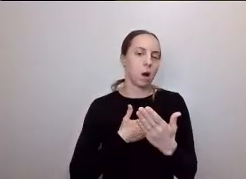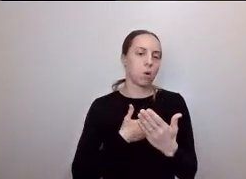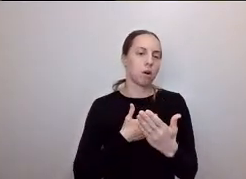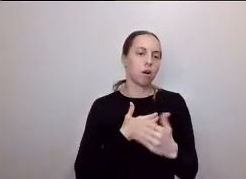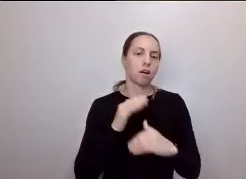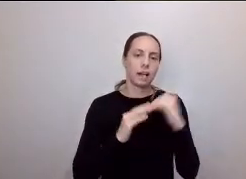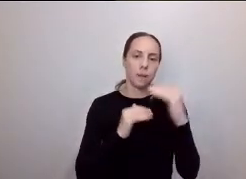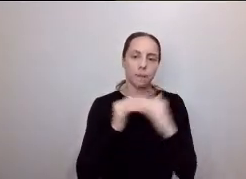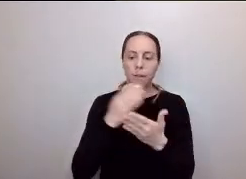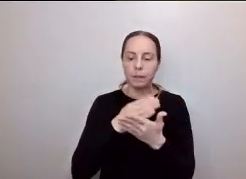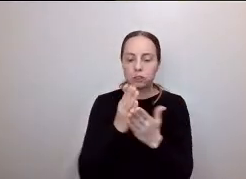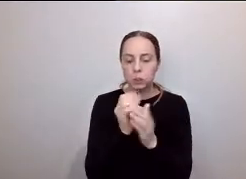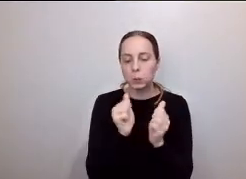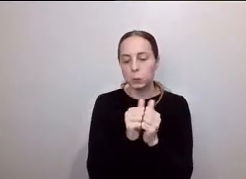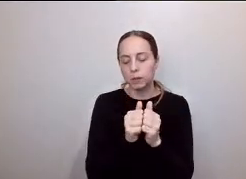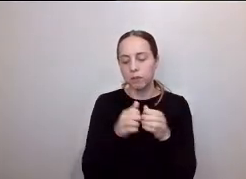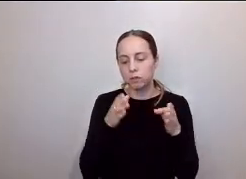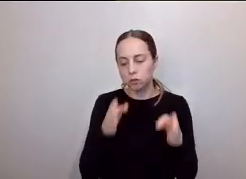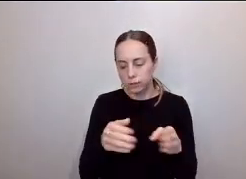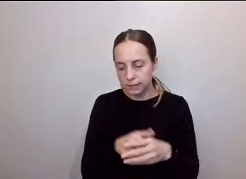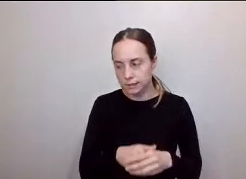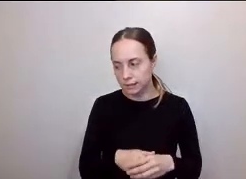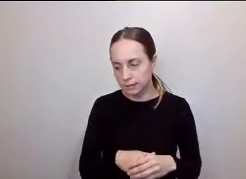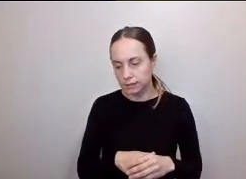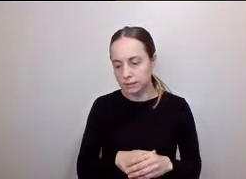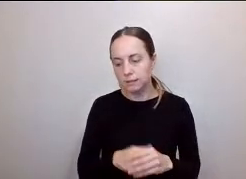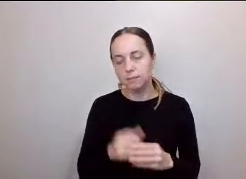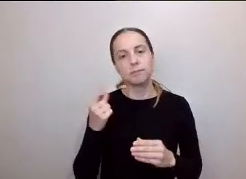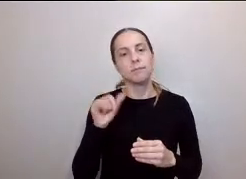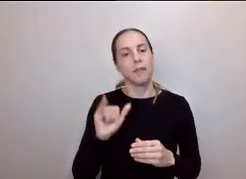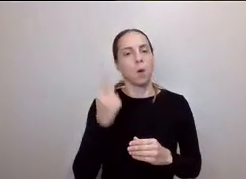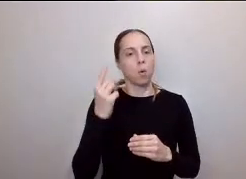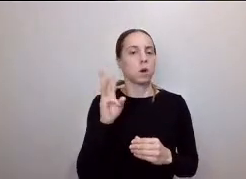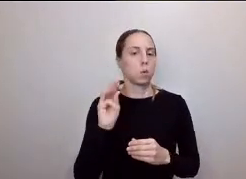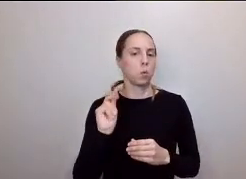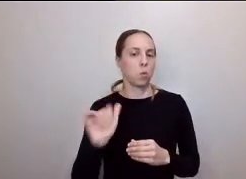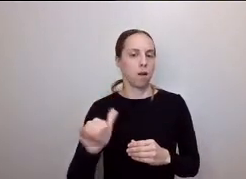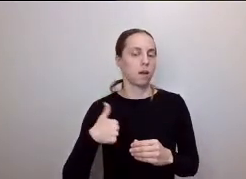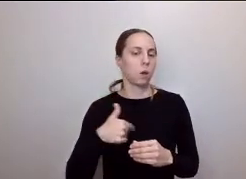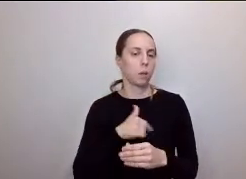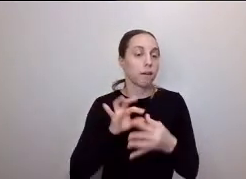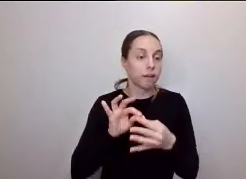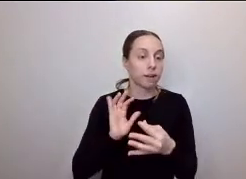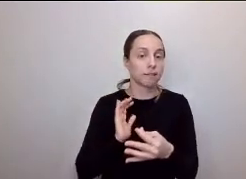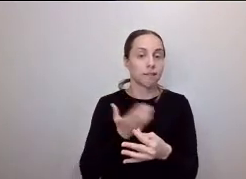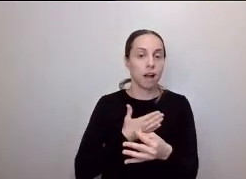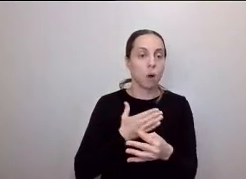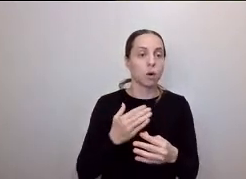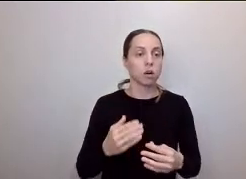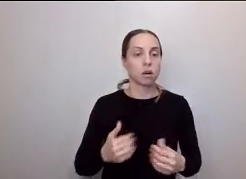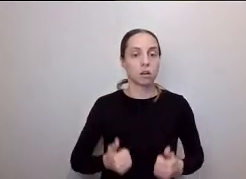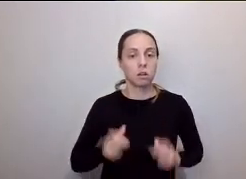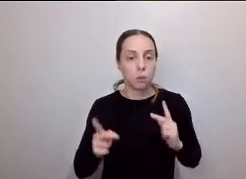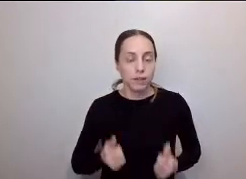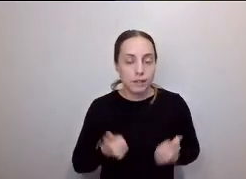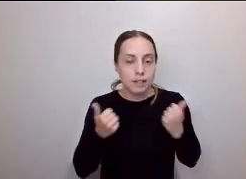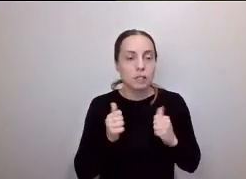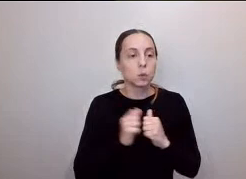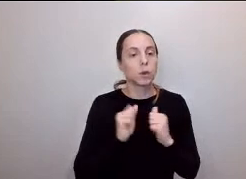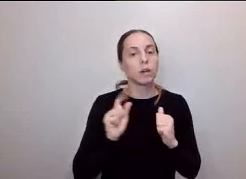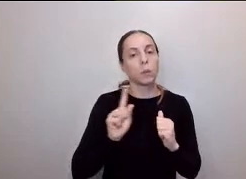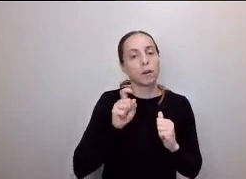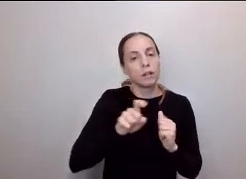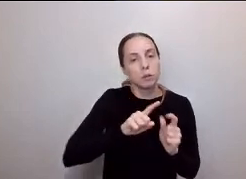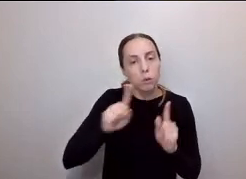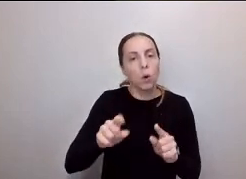own capital budget. So this is one way that we're connecting our residents to where they need to go. We're providing those core services that our residents need,